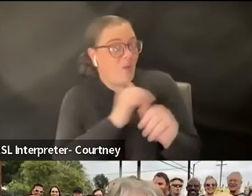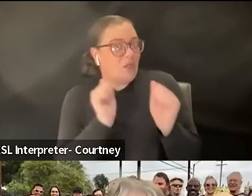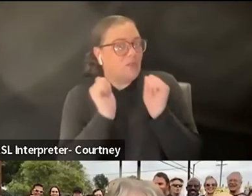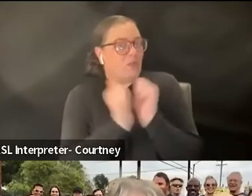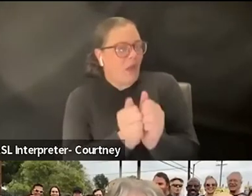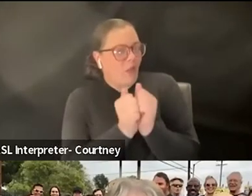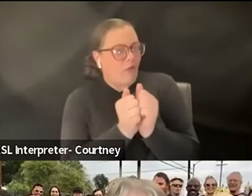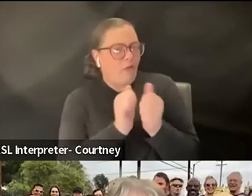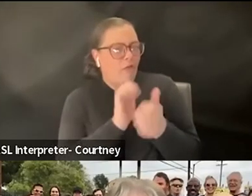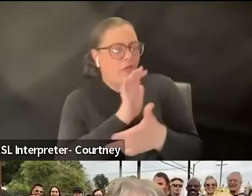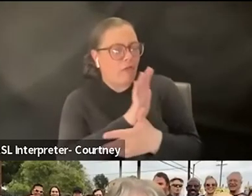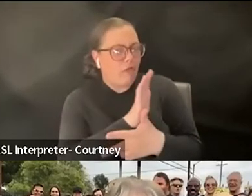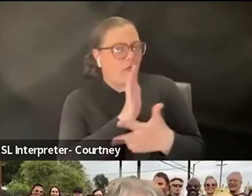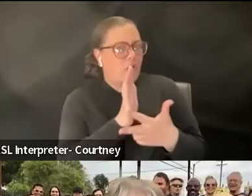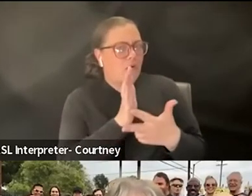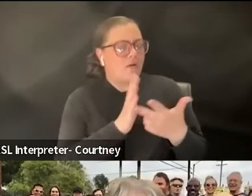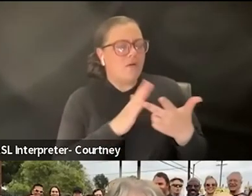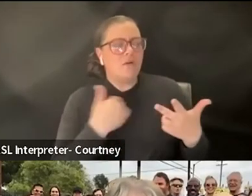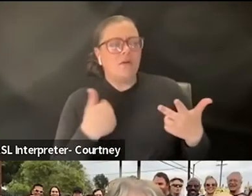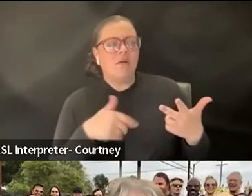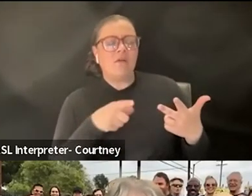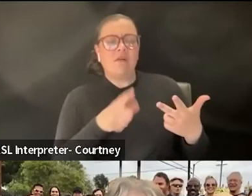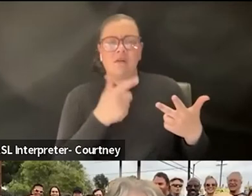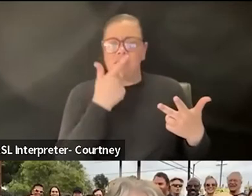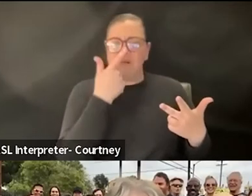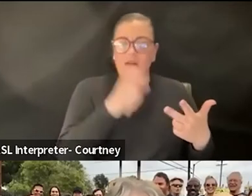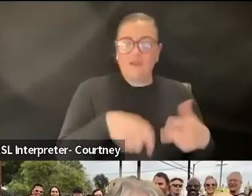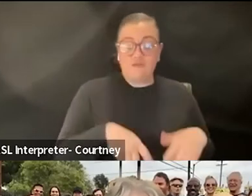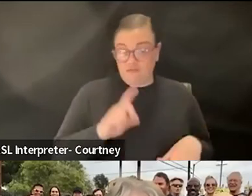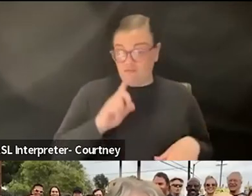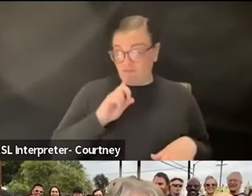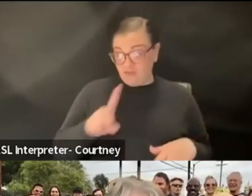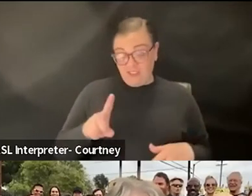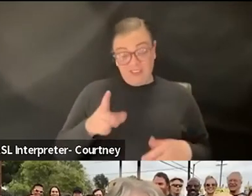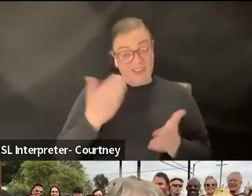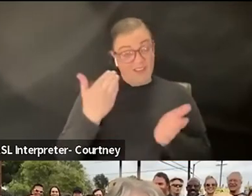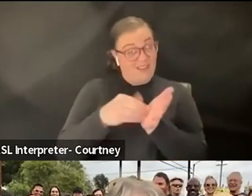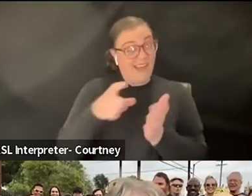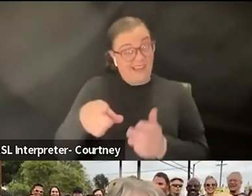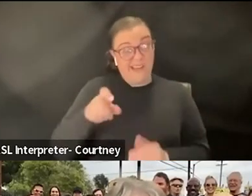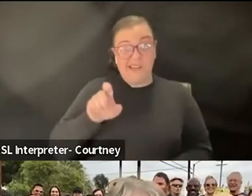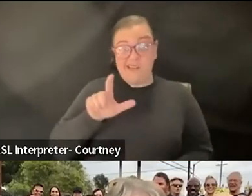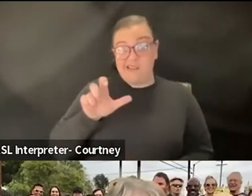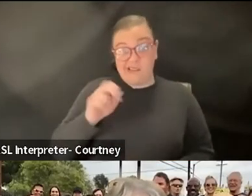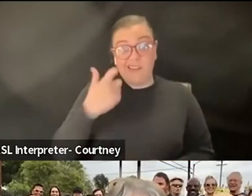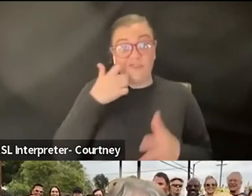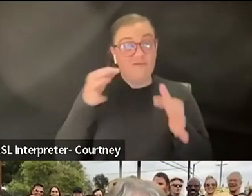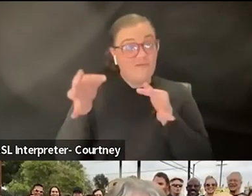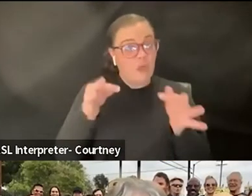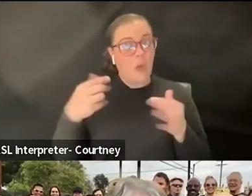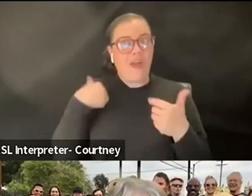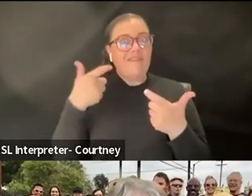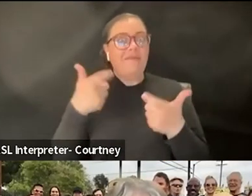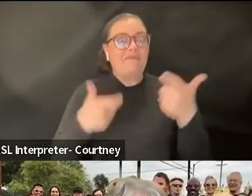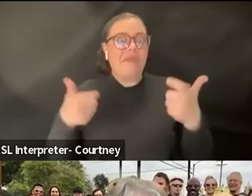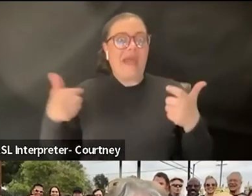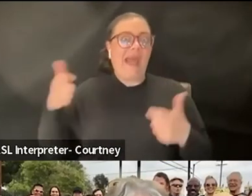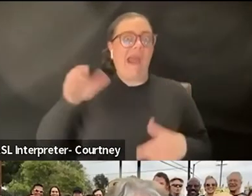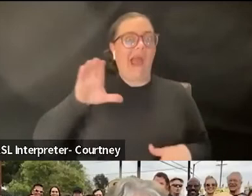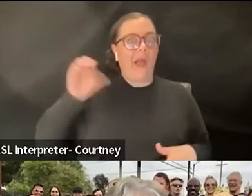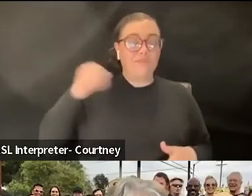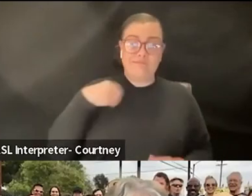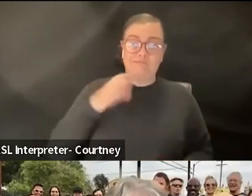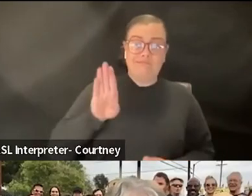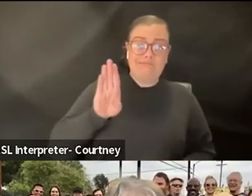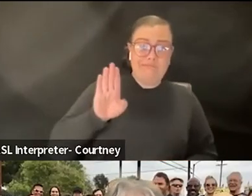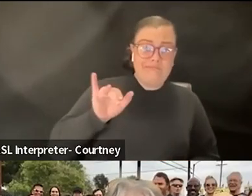particularly now, you know, you have corporations that are billion and even, you know, $1 trillion corporations. They make more